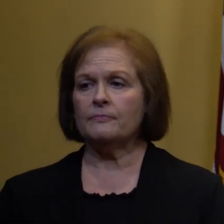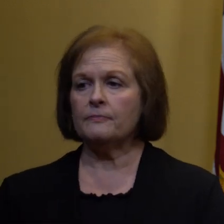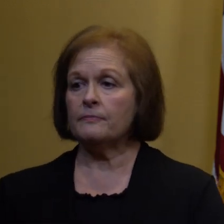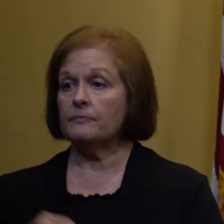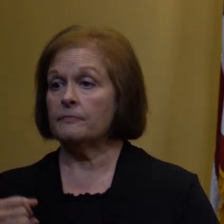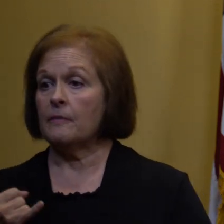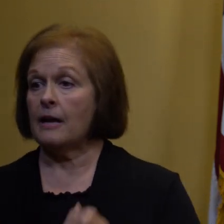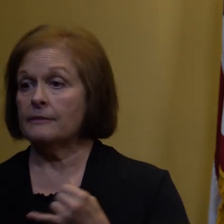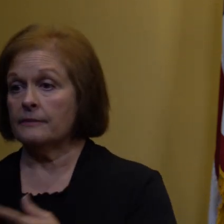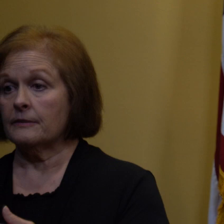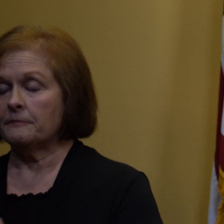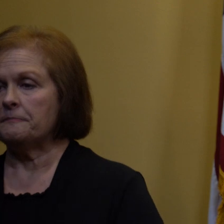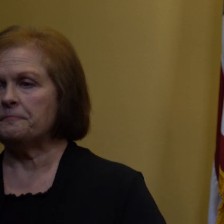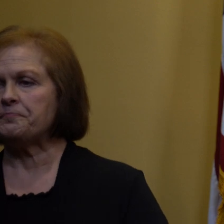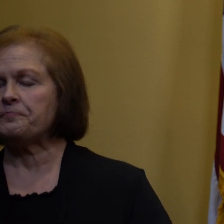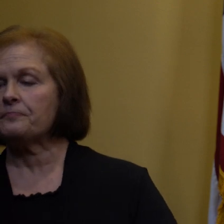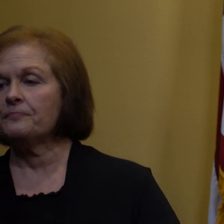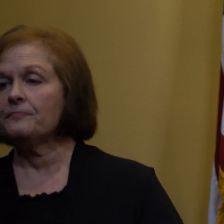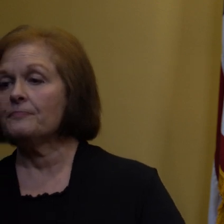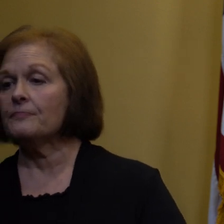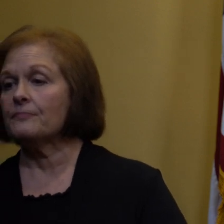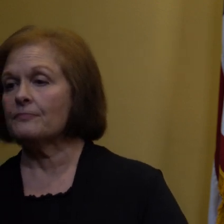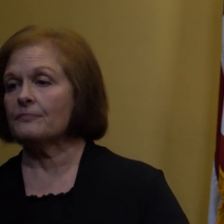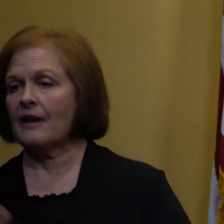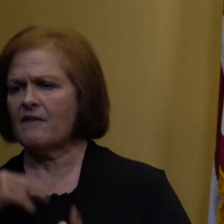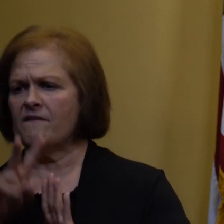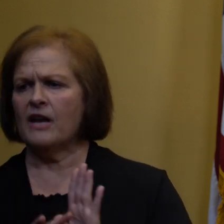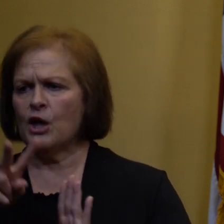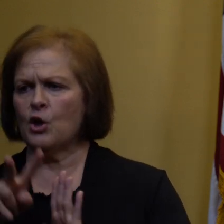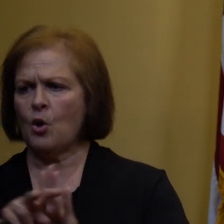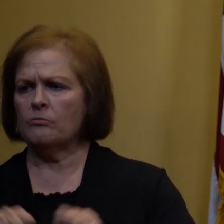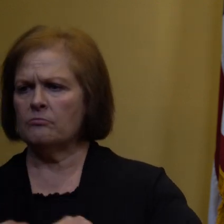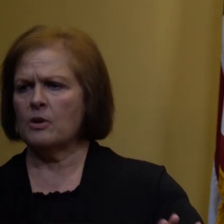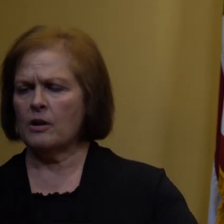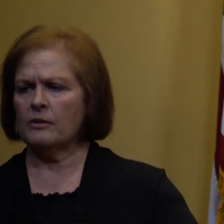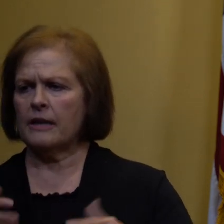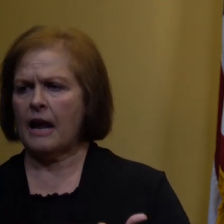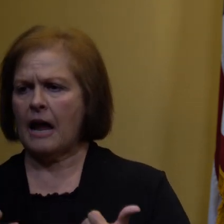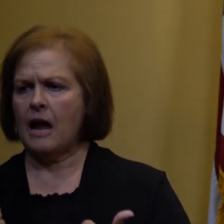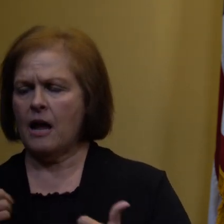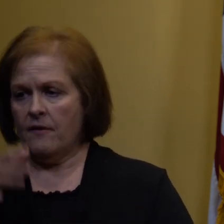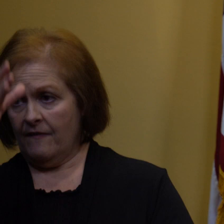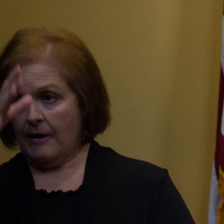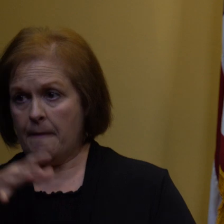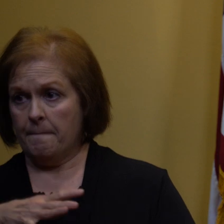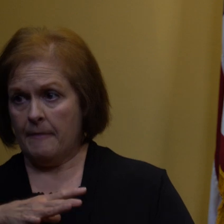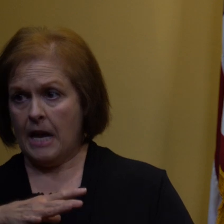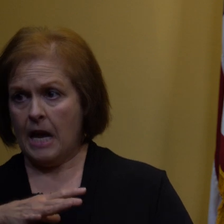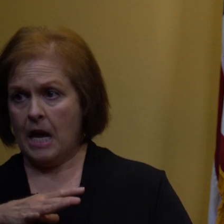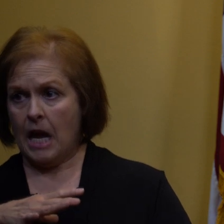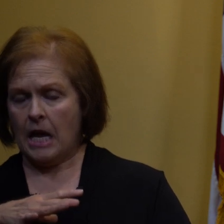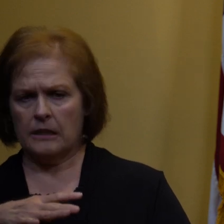Last but not least, WGN. Good morning, Mayor. Good morning. So there's a video circulating on social media of a guy going through a